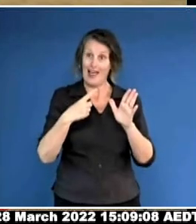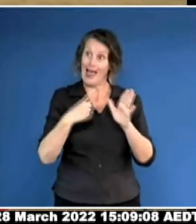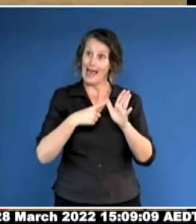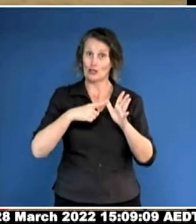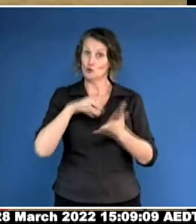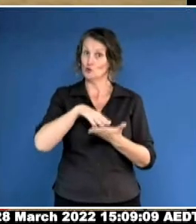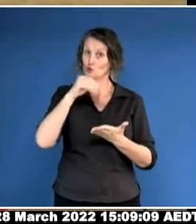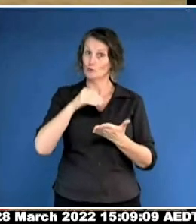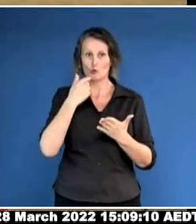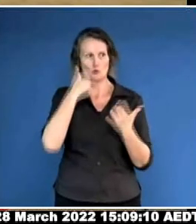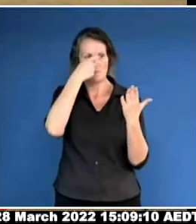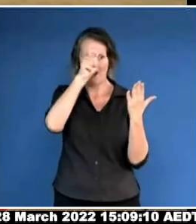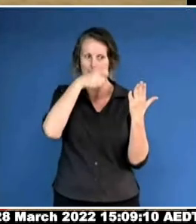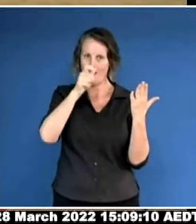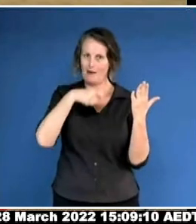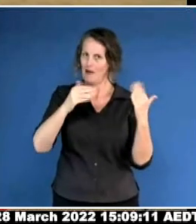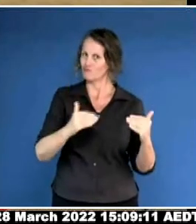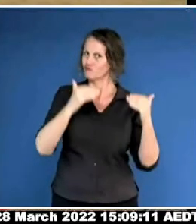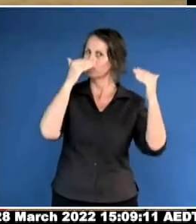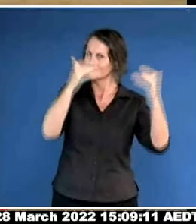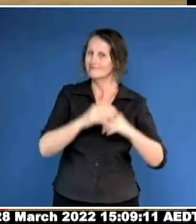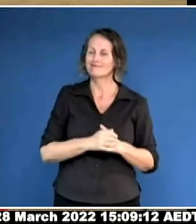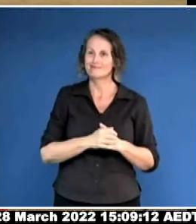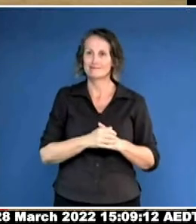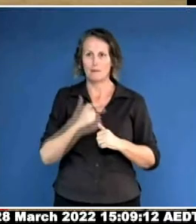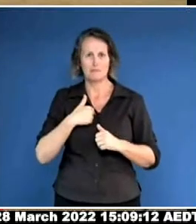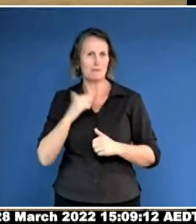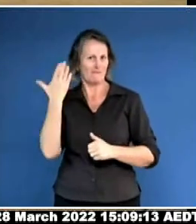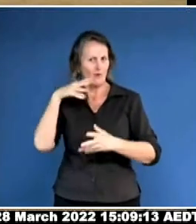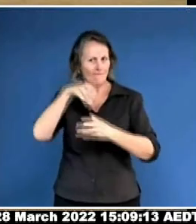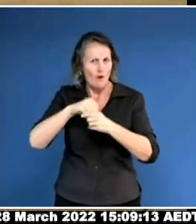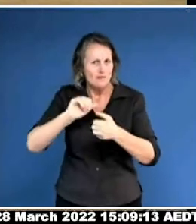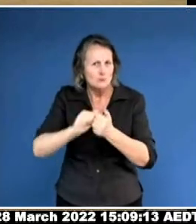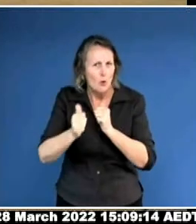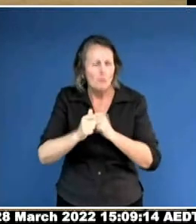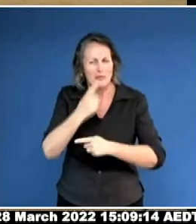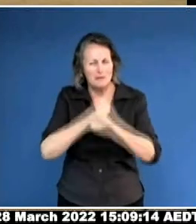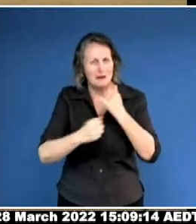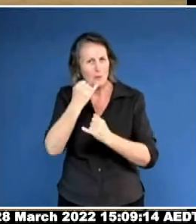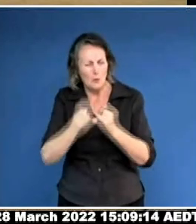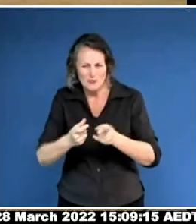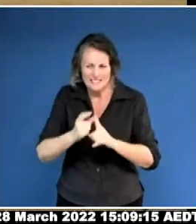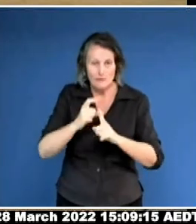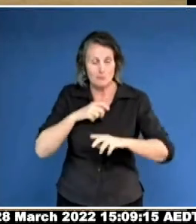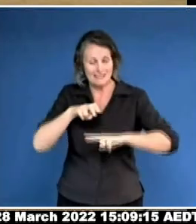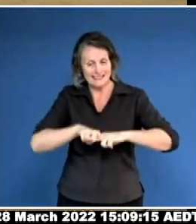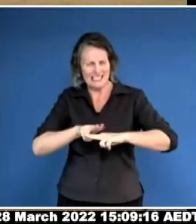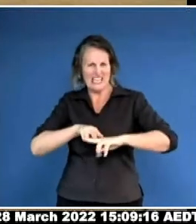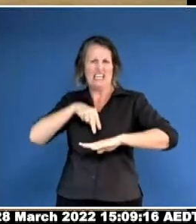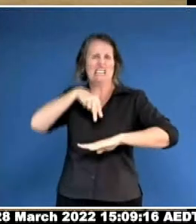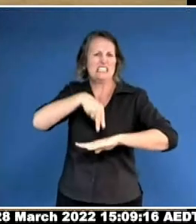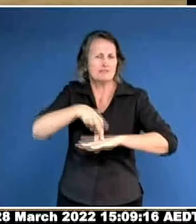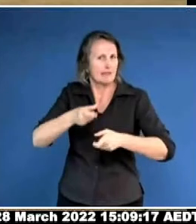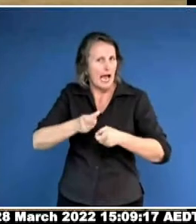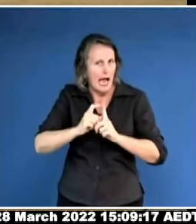at running and getting up and out of chairs became more difficult. At the boarding school, ramps and railings